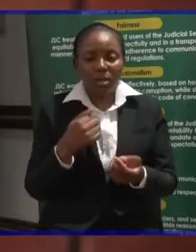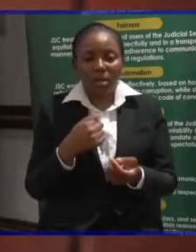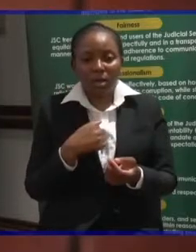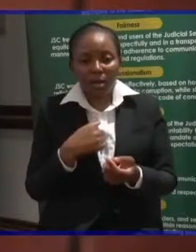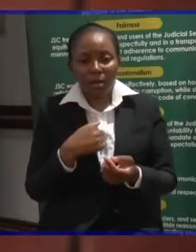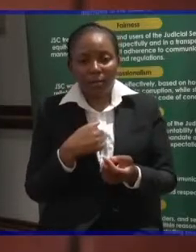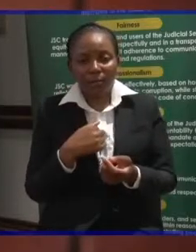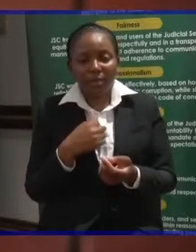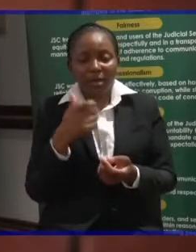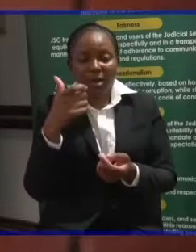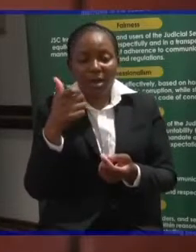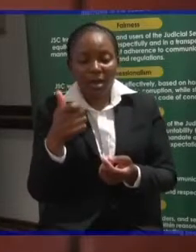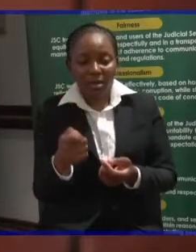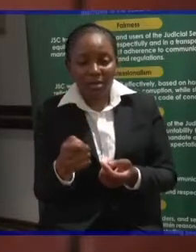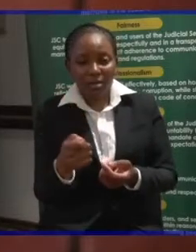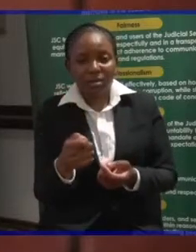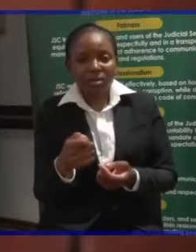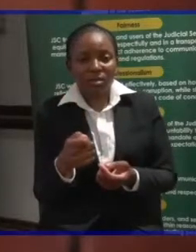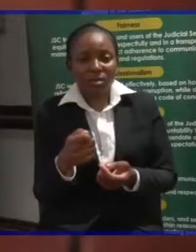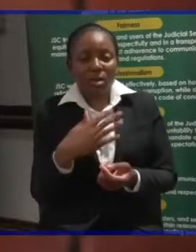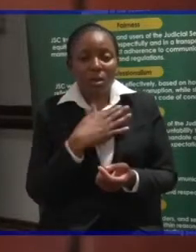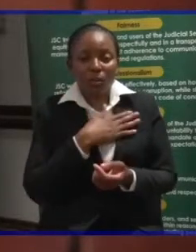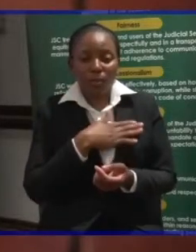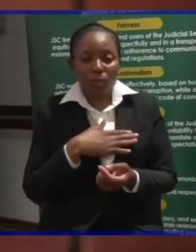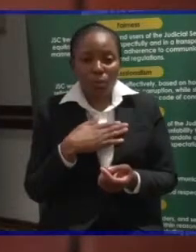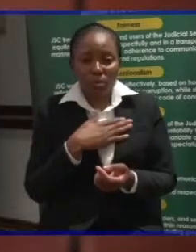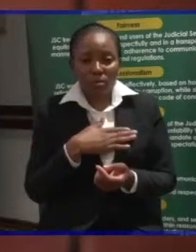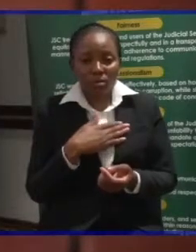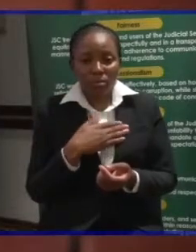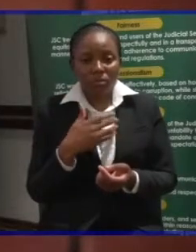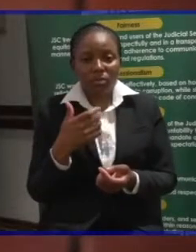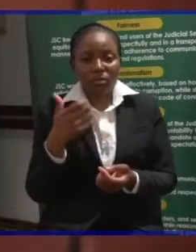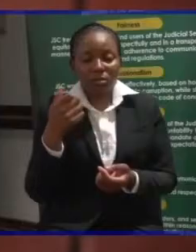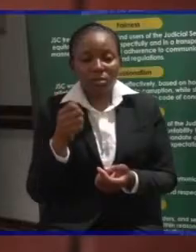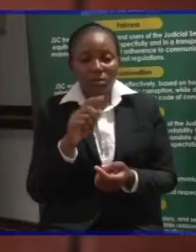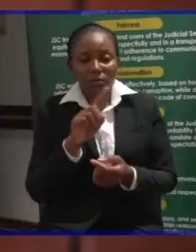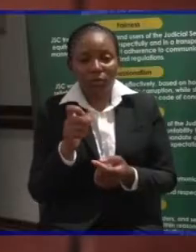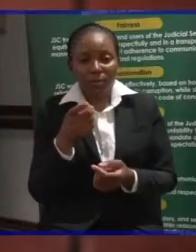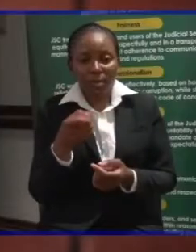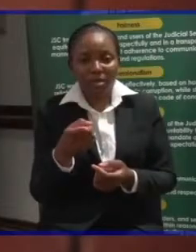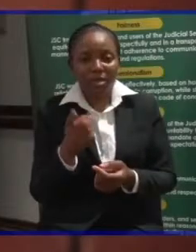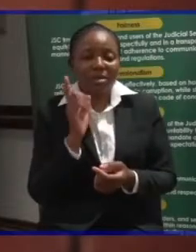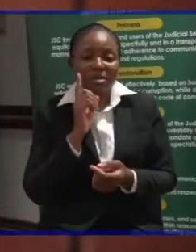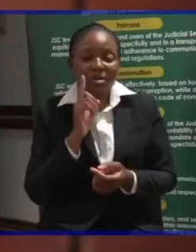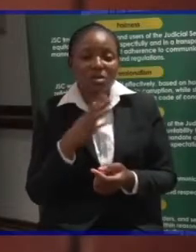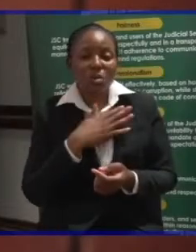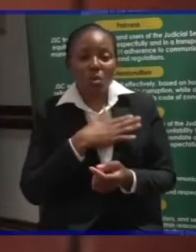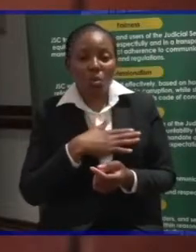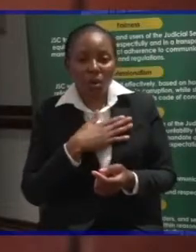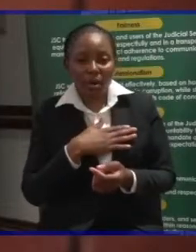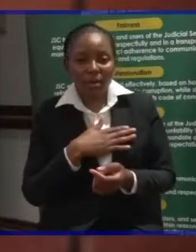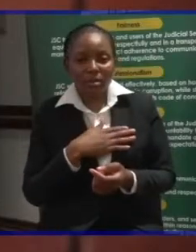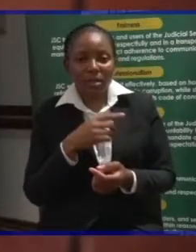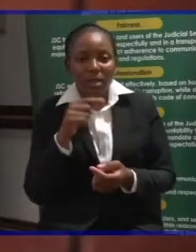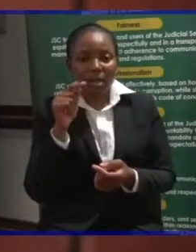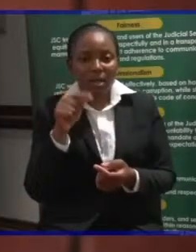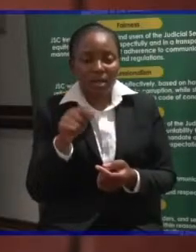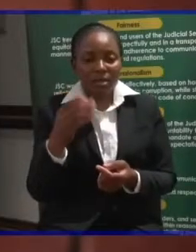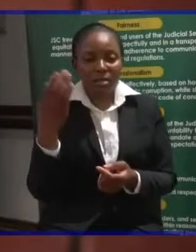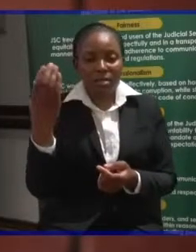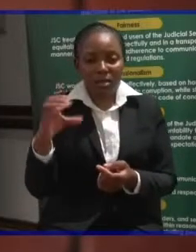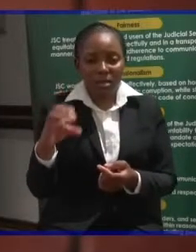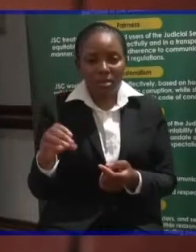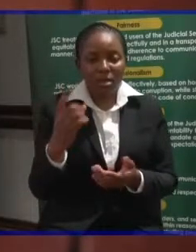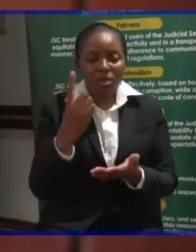actually inquired from him. I wanted to confirm from him if he's still comfortable for me to handle with the matter since I had dealt